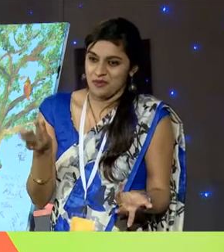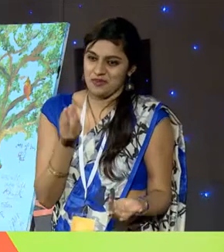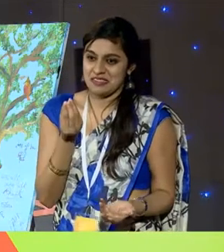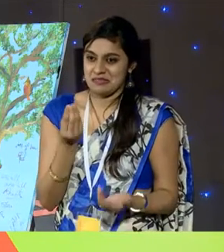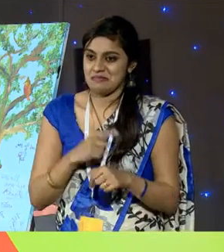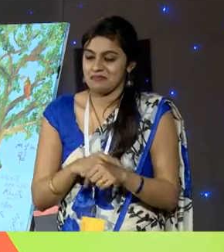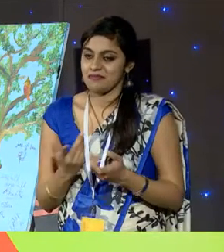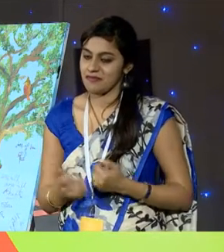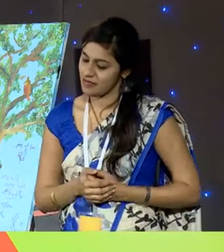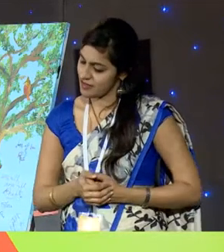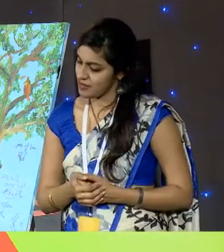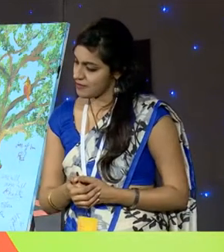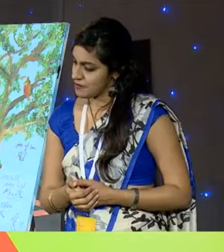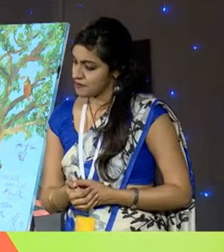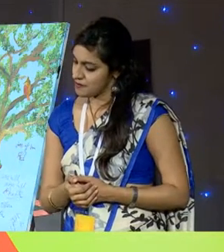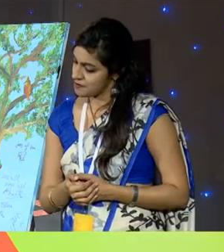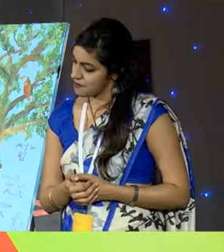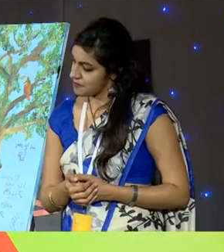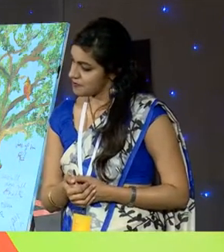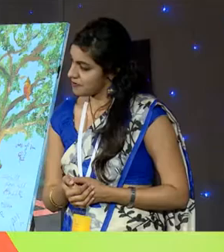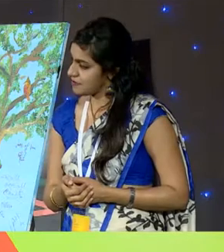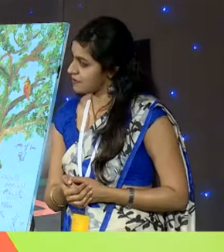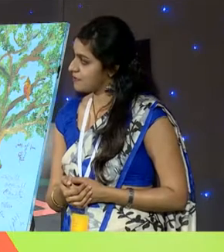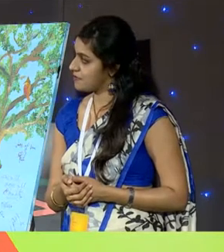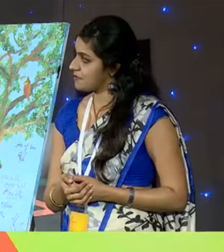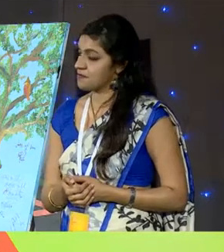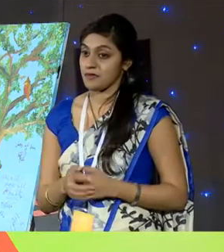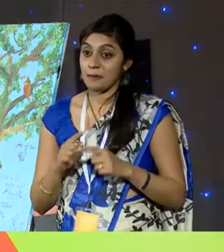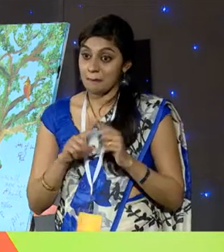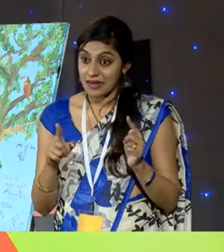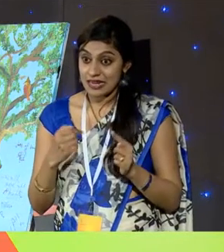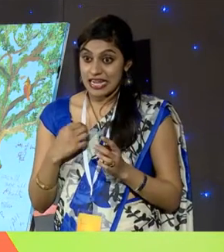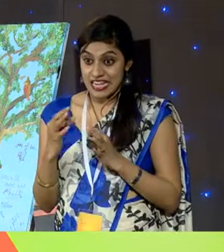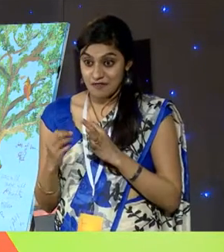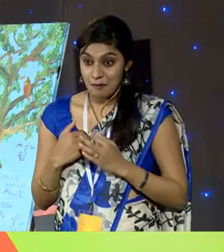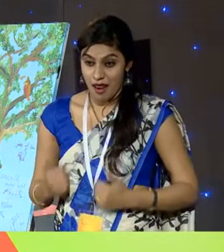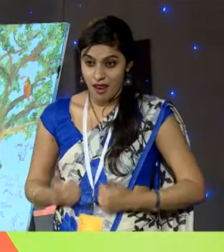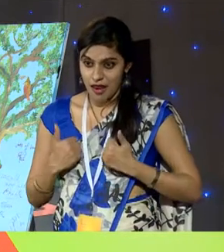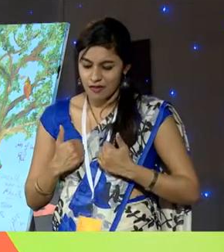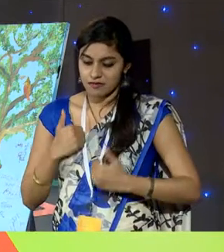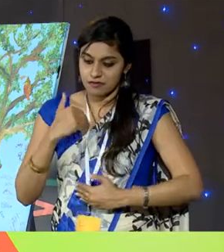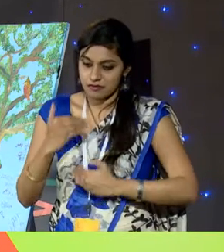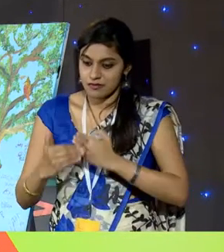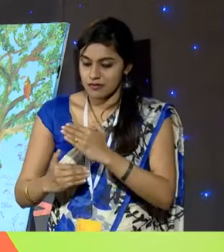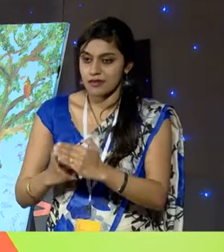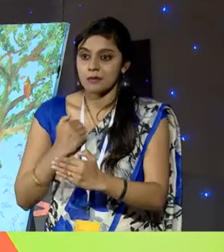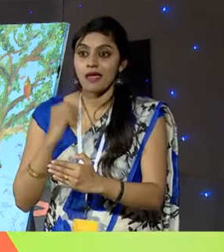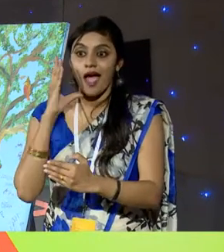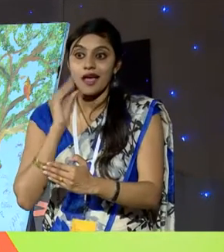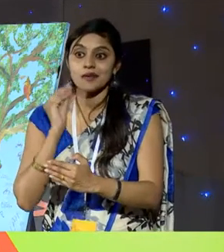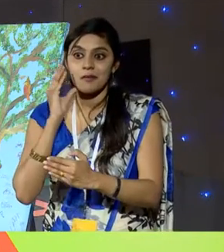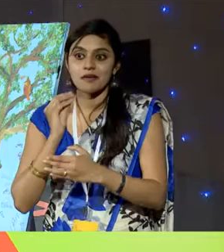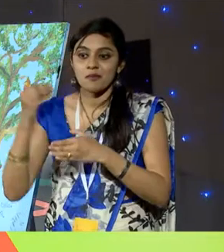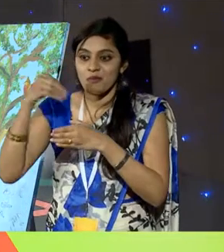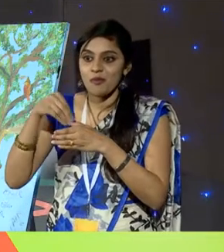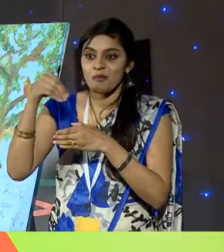that the direction that your life takes determines your experience, determines how you look at life, your perspective